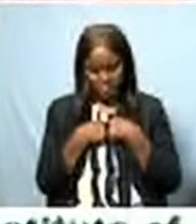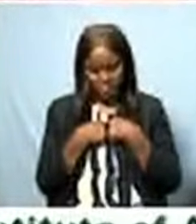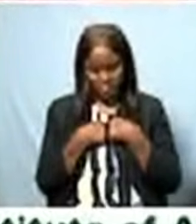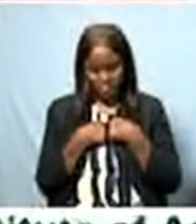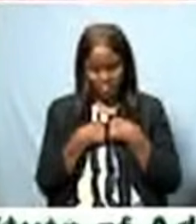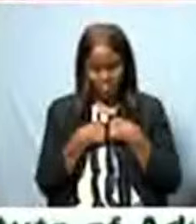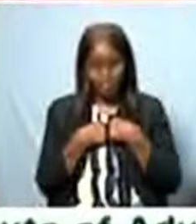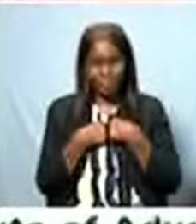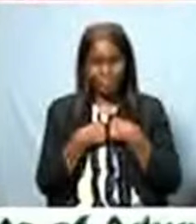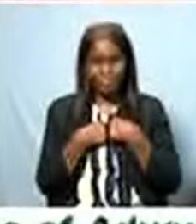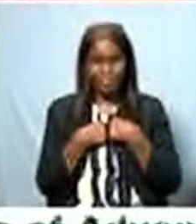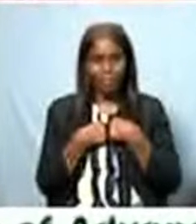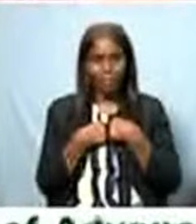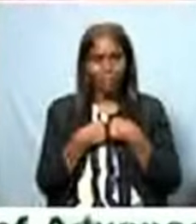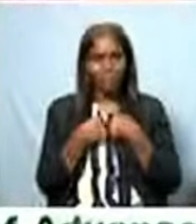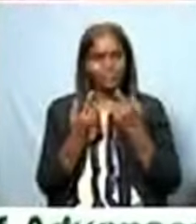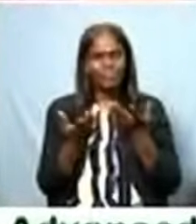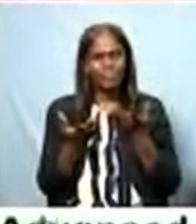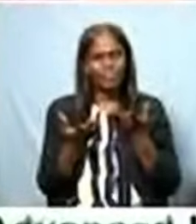All